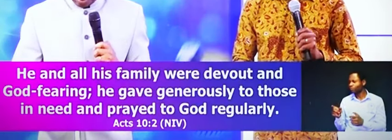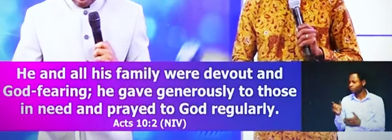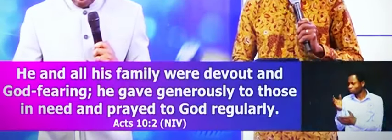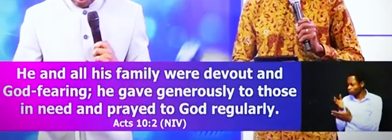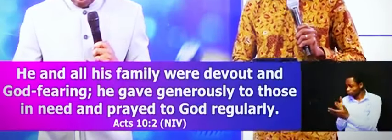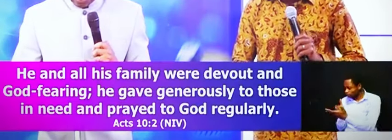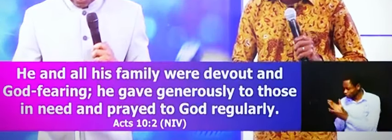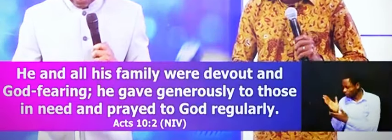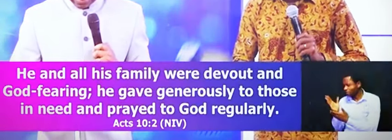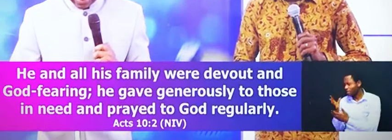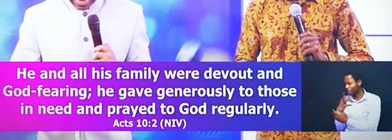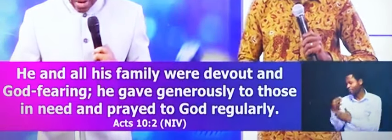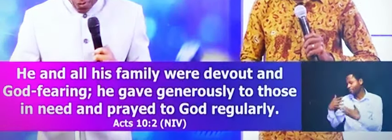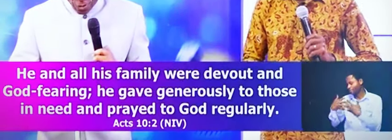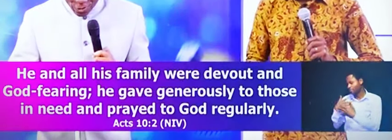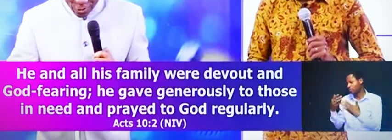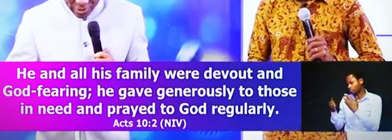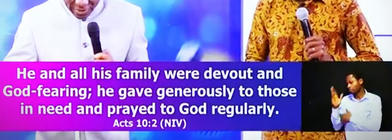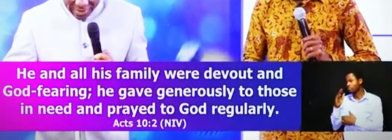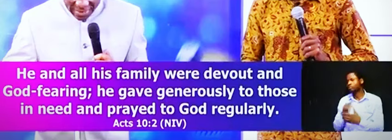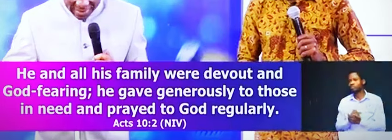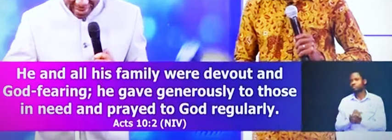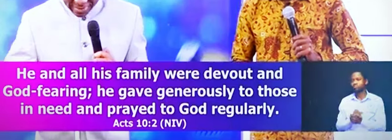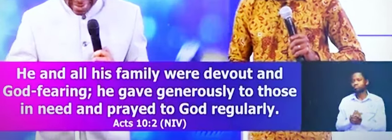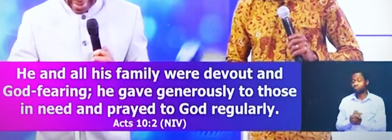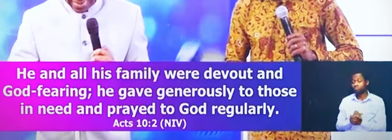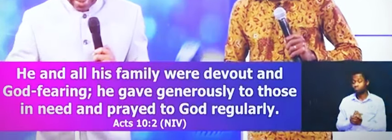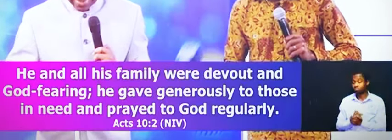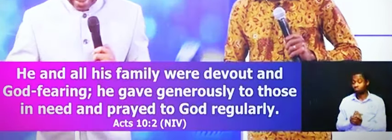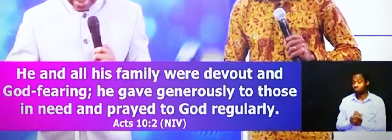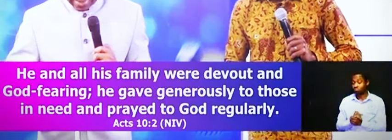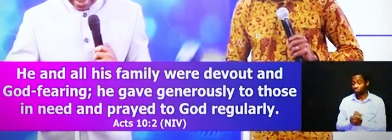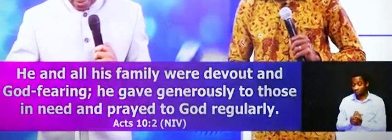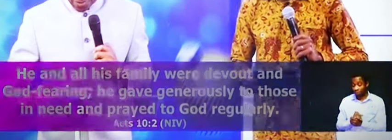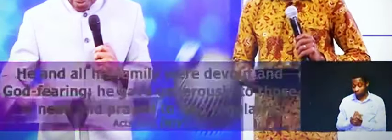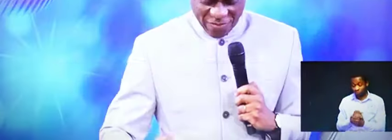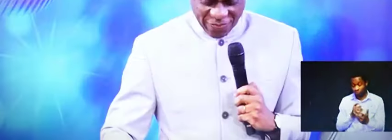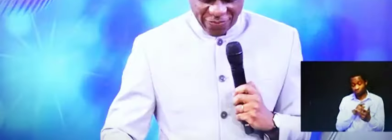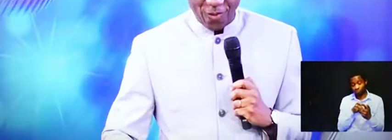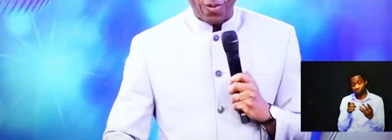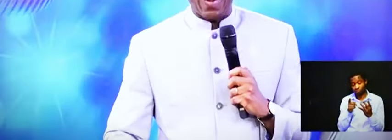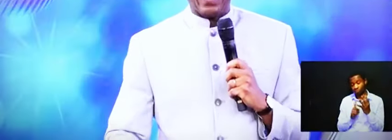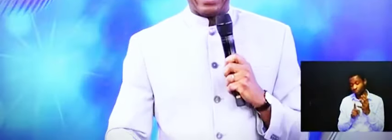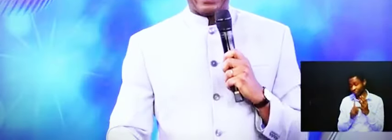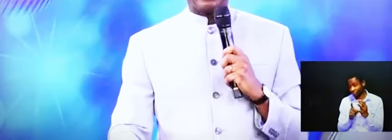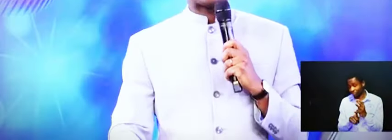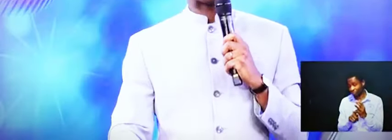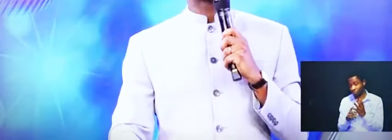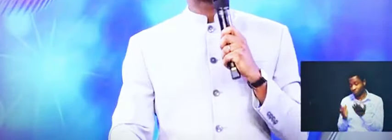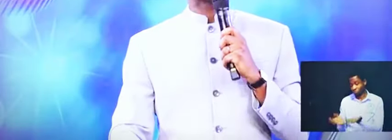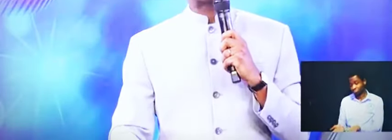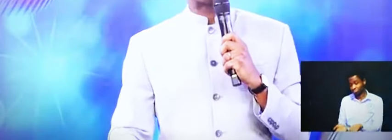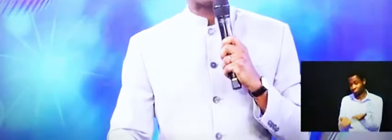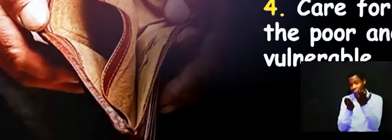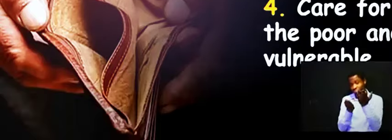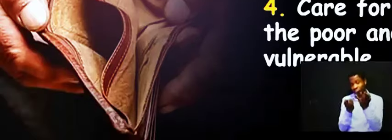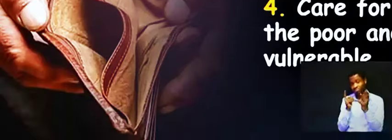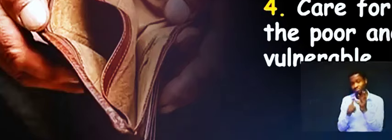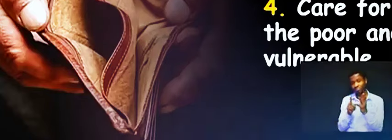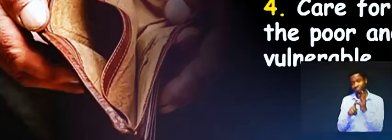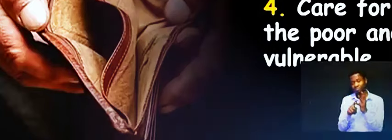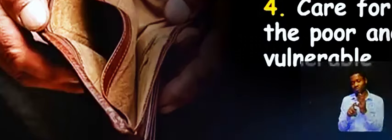oyobia osuro ewurade. I also suggest number 4. Care for the